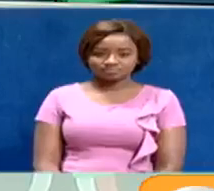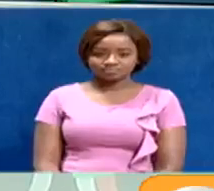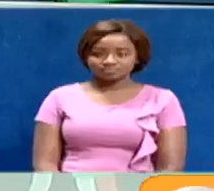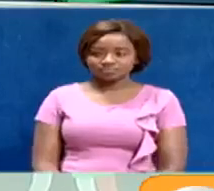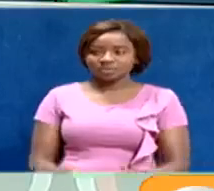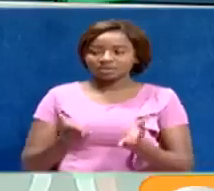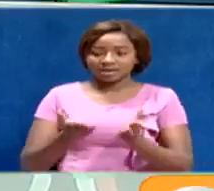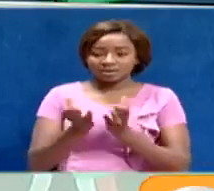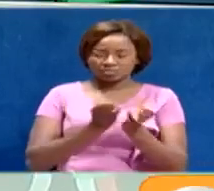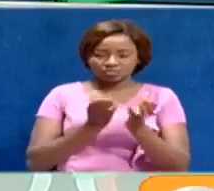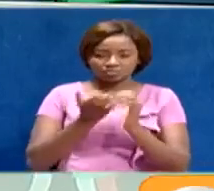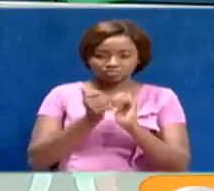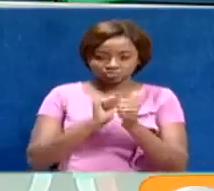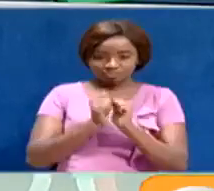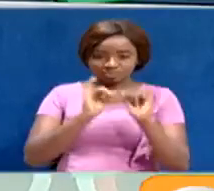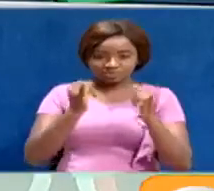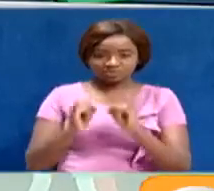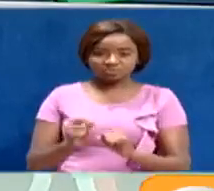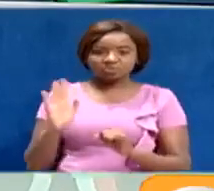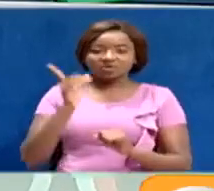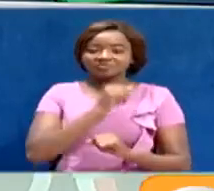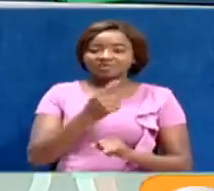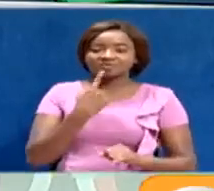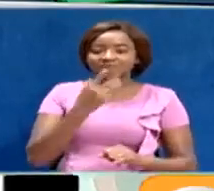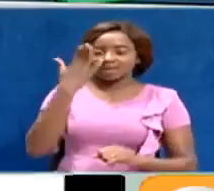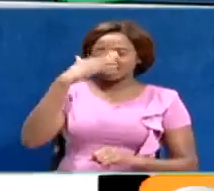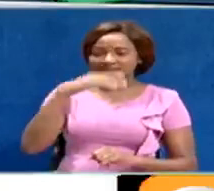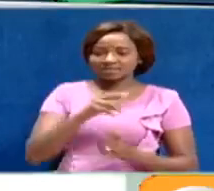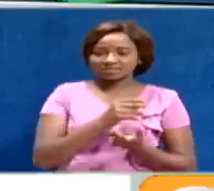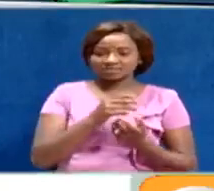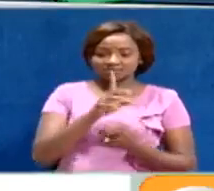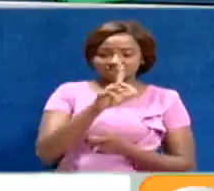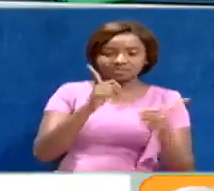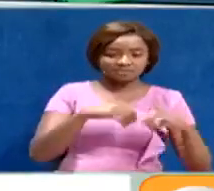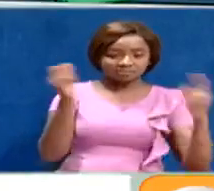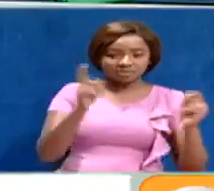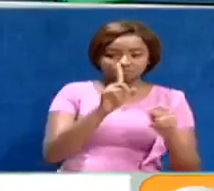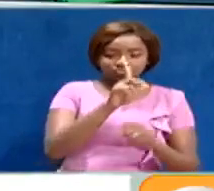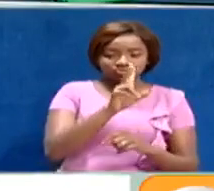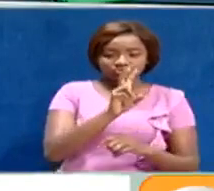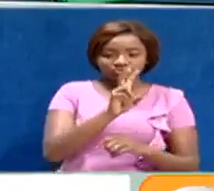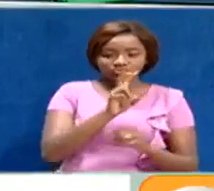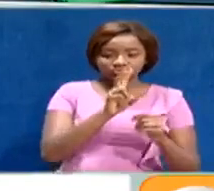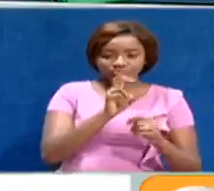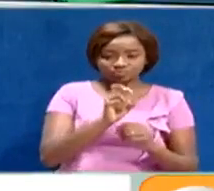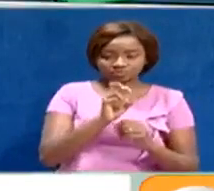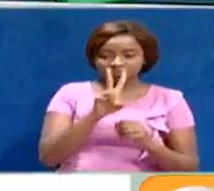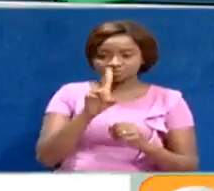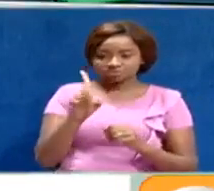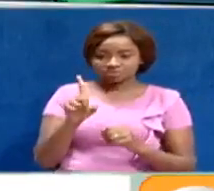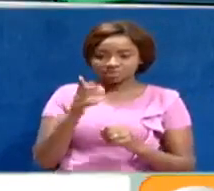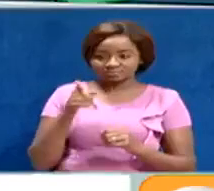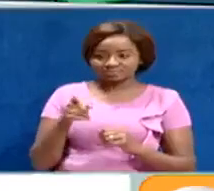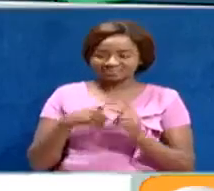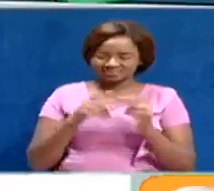and it is exactly 100 days to the Tokyo 2021 Olympic Games, and Kenya was not left behind in starting the countdown to the start